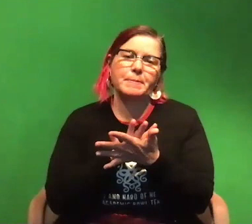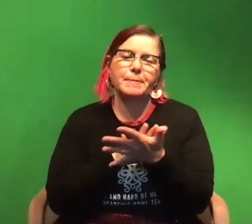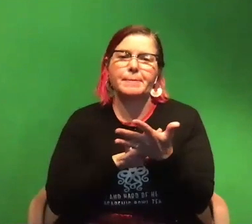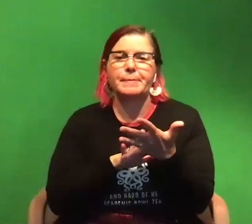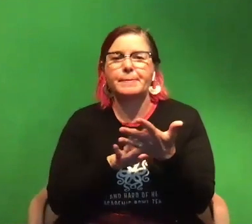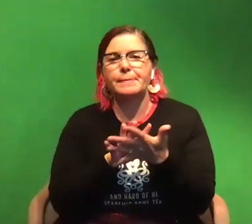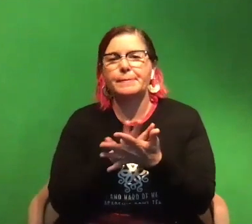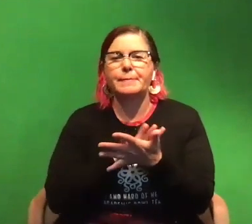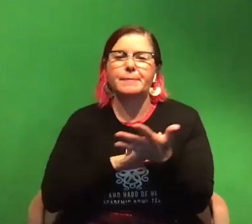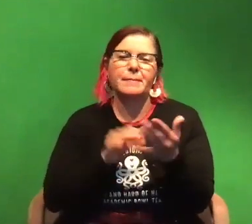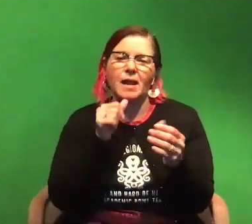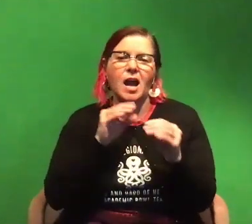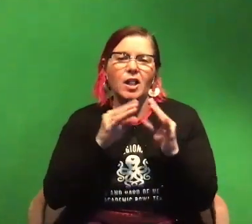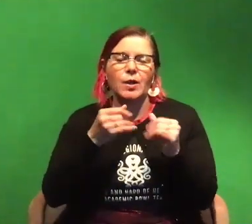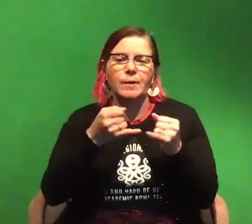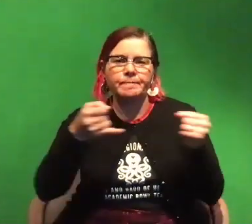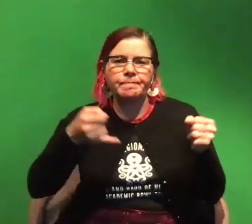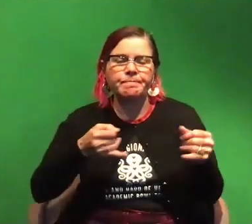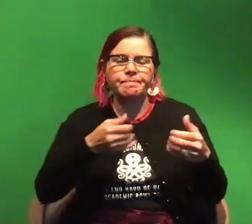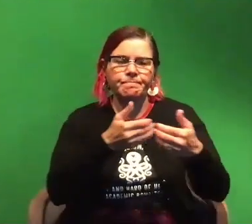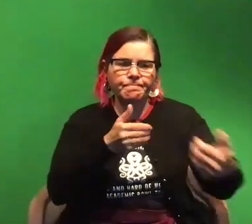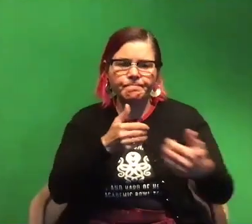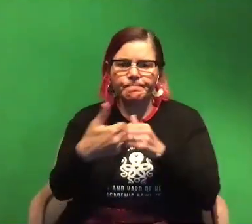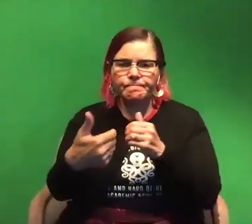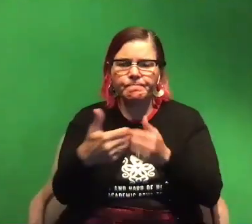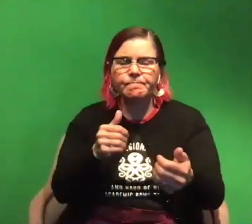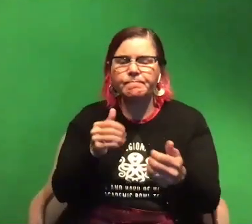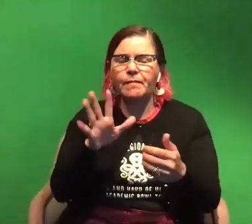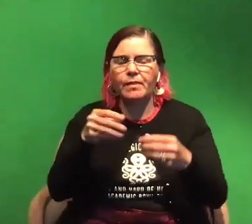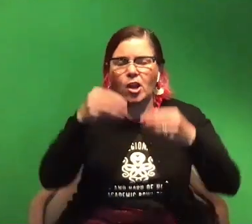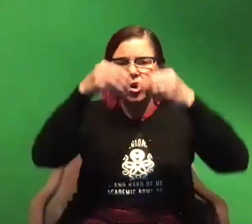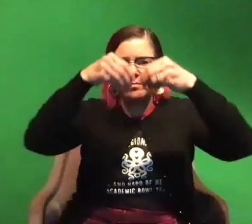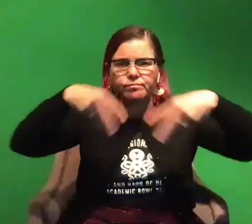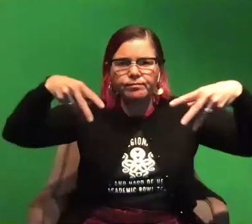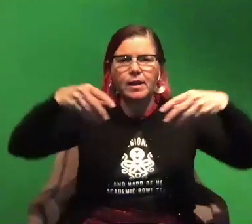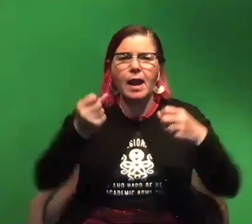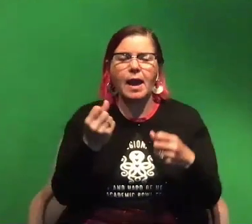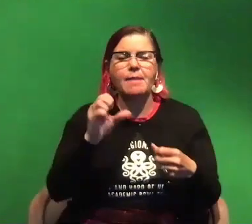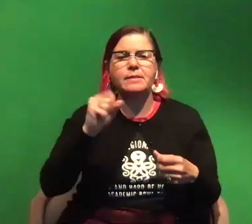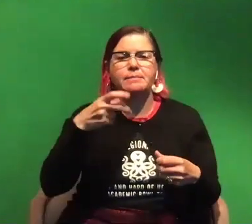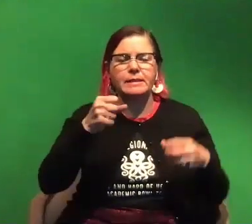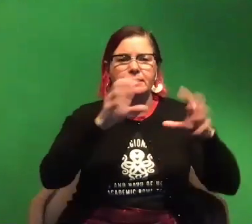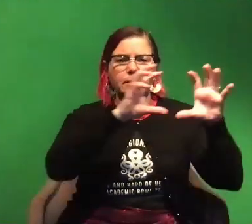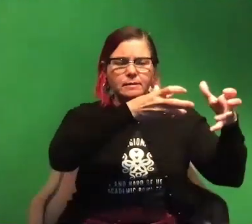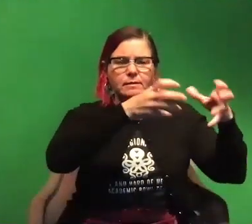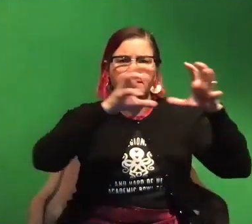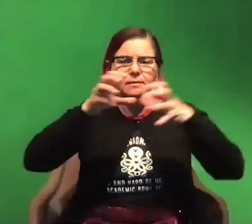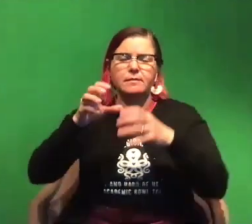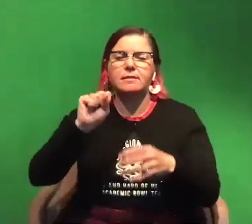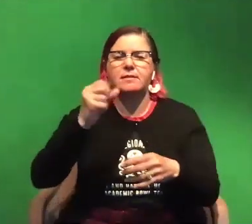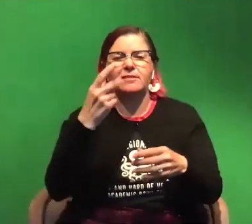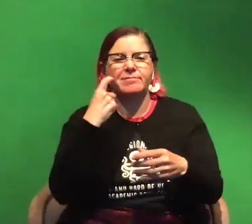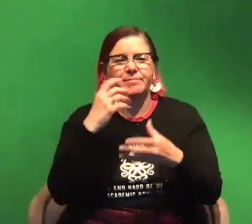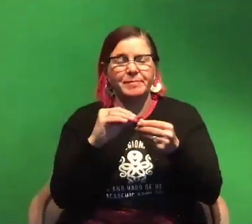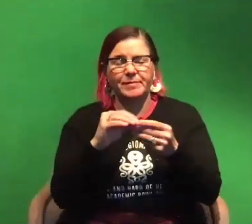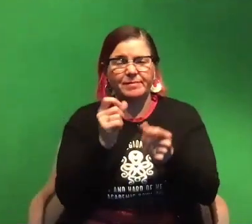not clear boundaries between some of the cephalopod taxonomy as far as how many species there are. Like Sarah says, it changes every